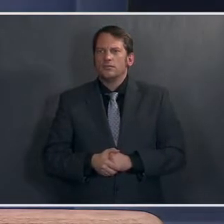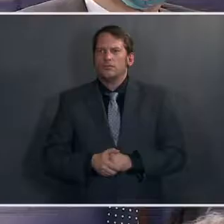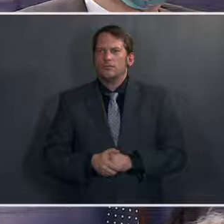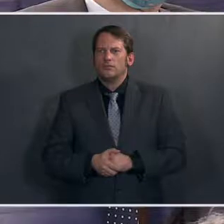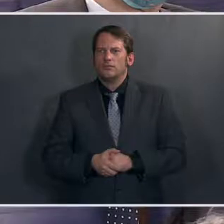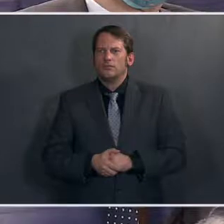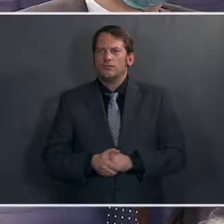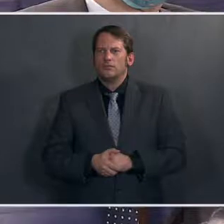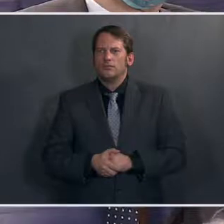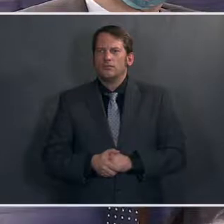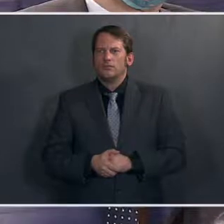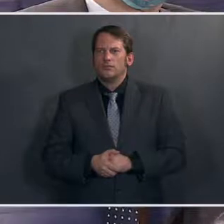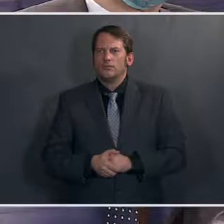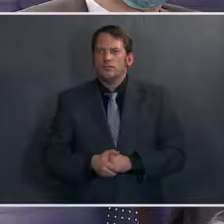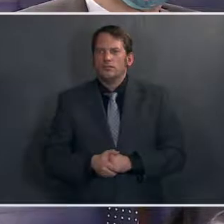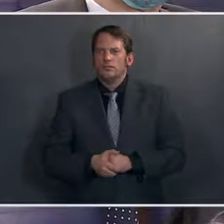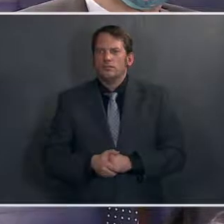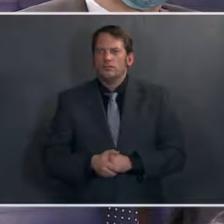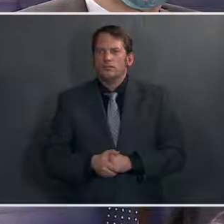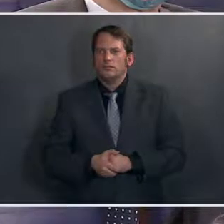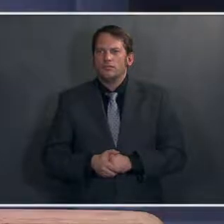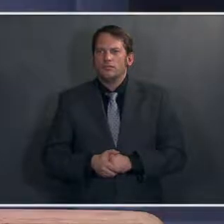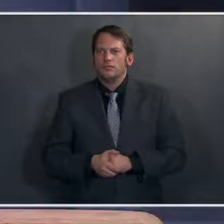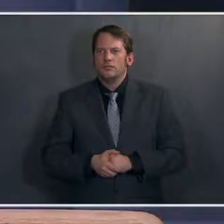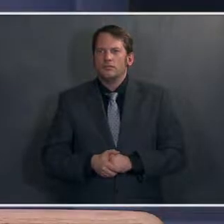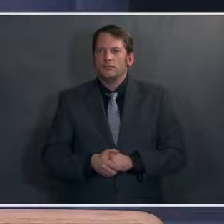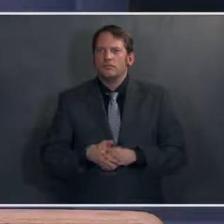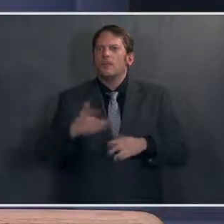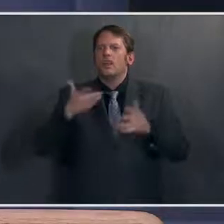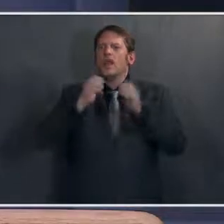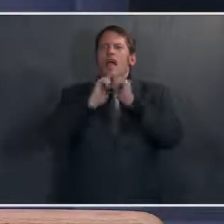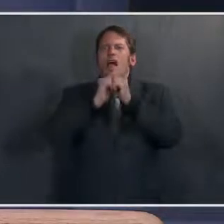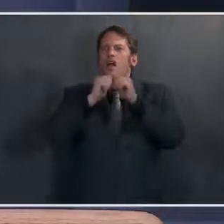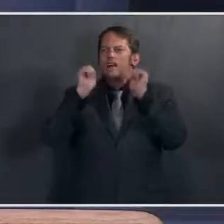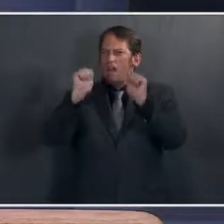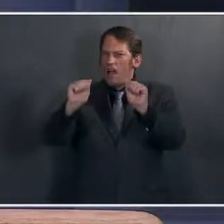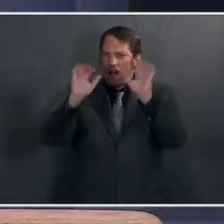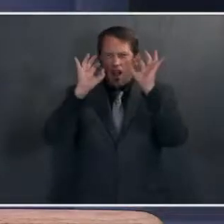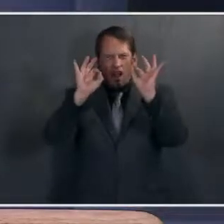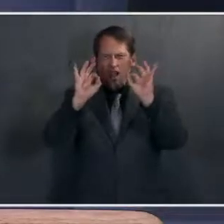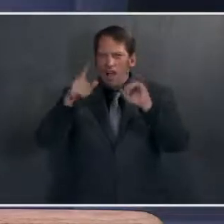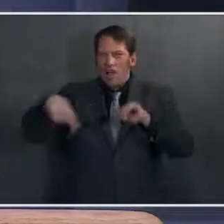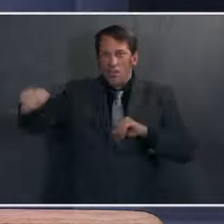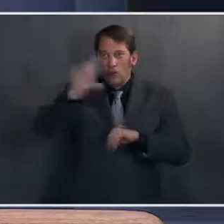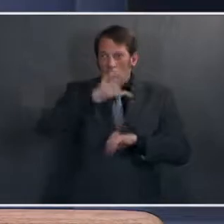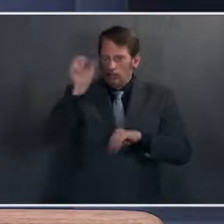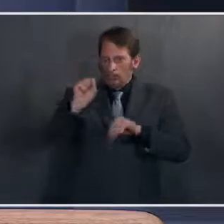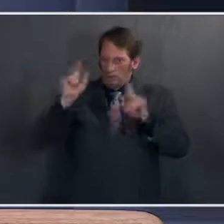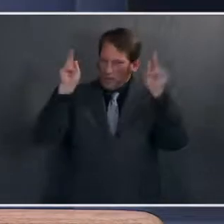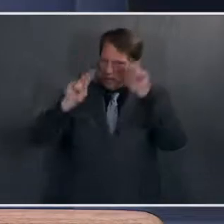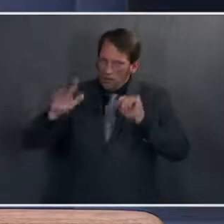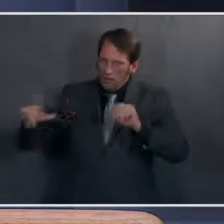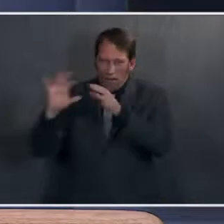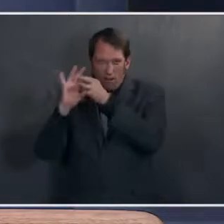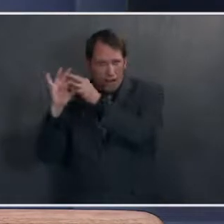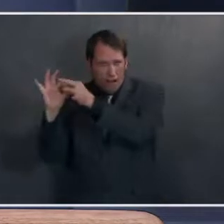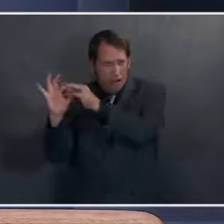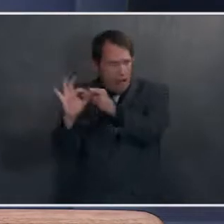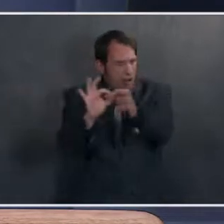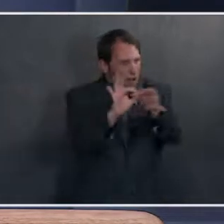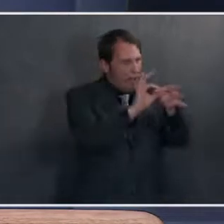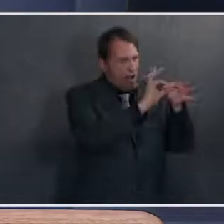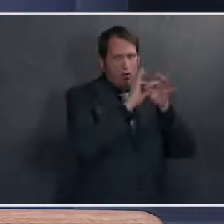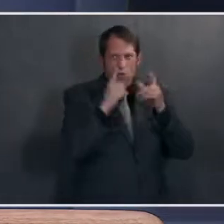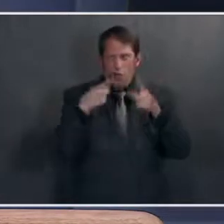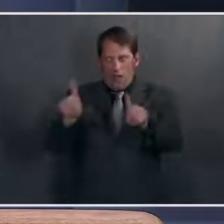while the impeachment trial is going on next week? Well, he can focus his efforts, which is exactly what he's doing, on